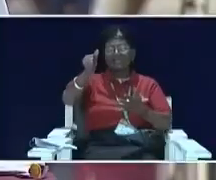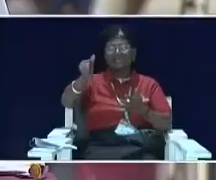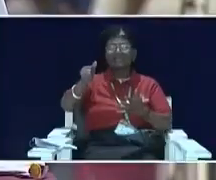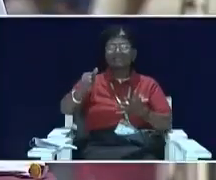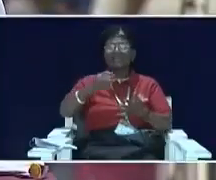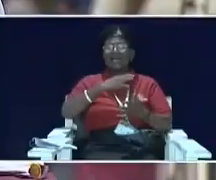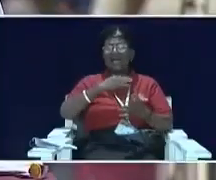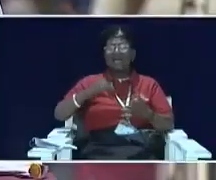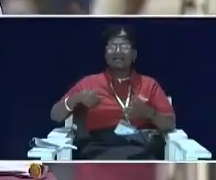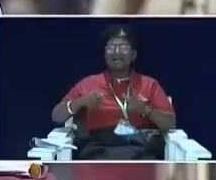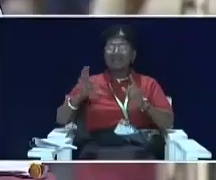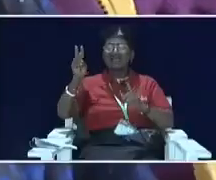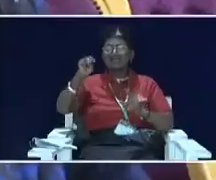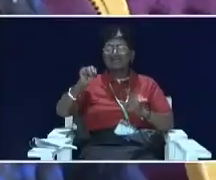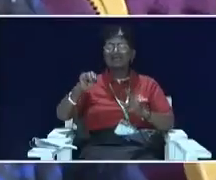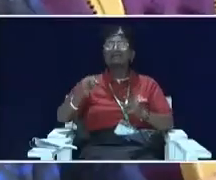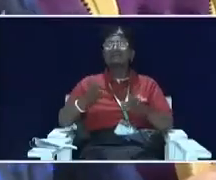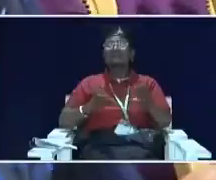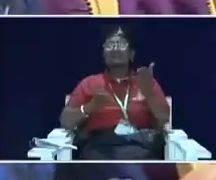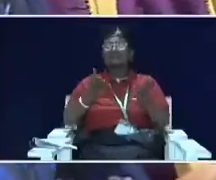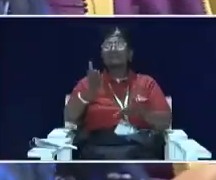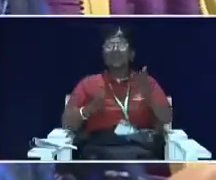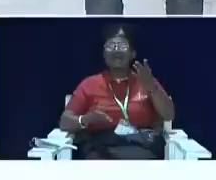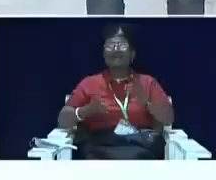and let them serve you double.